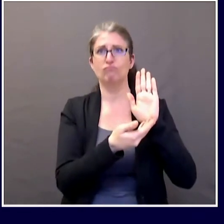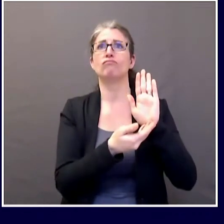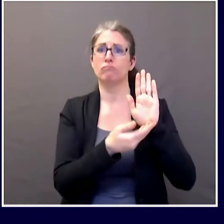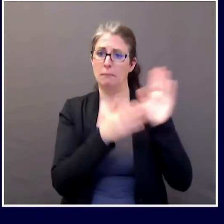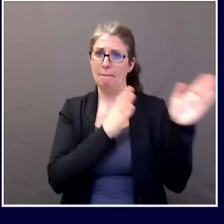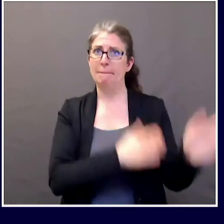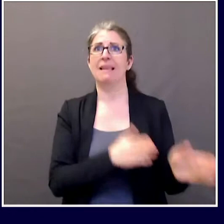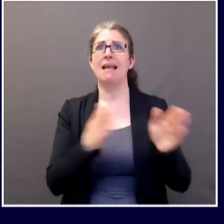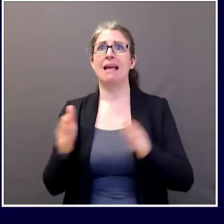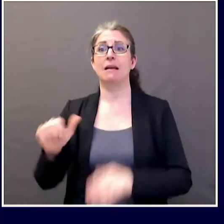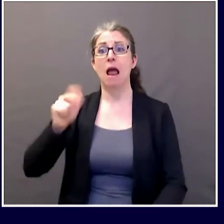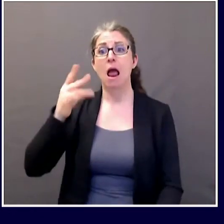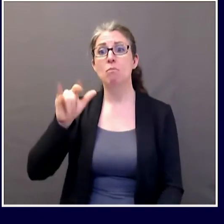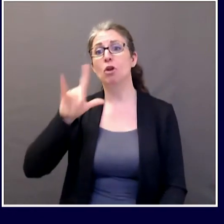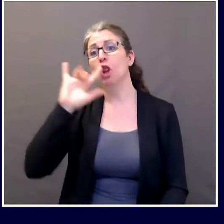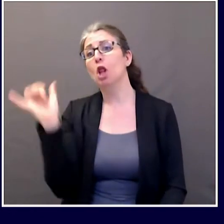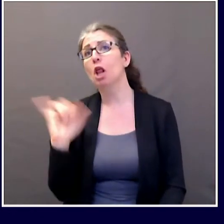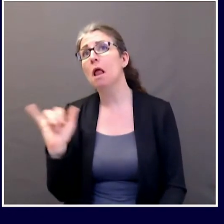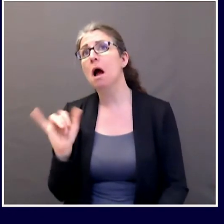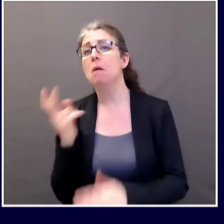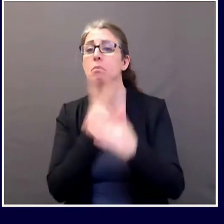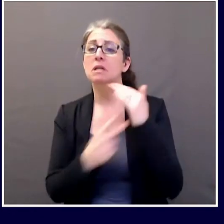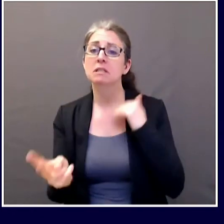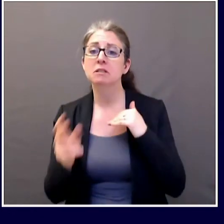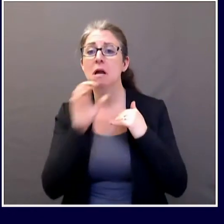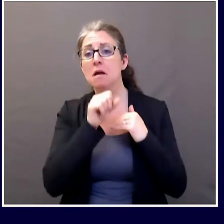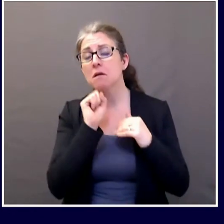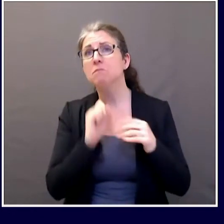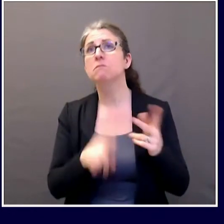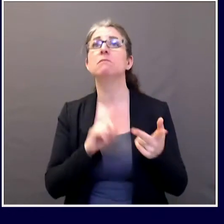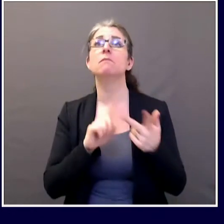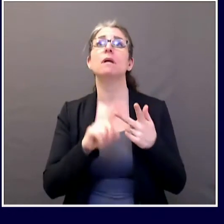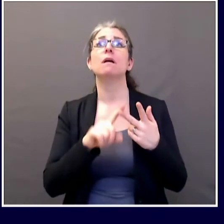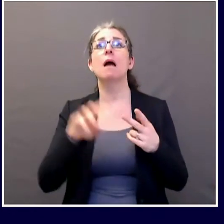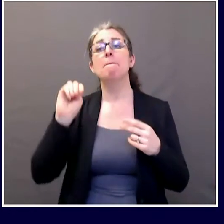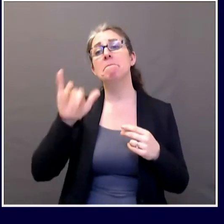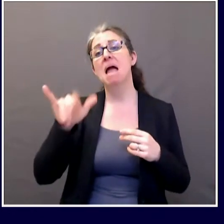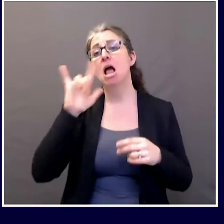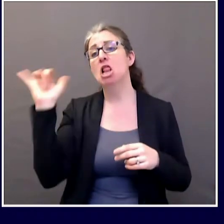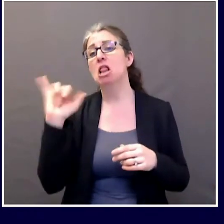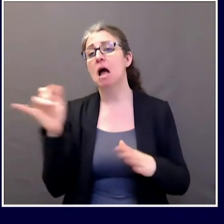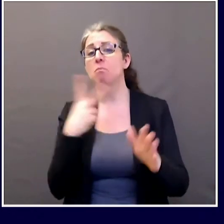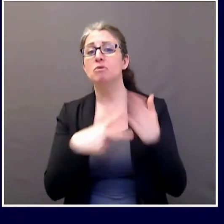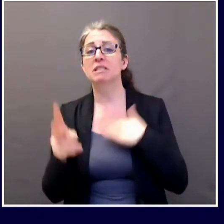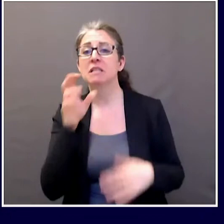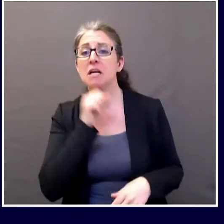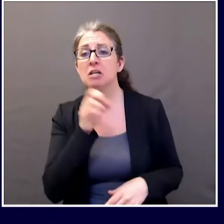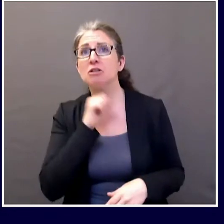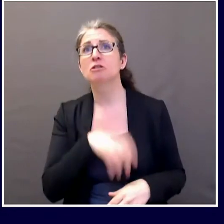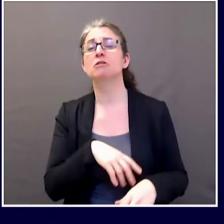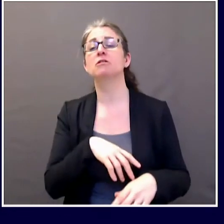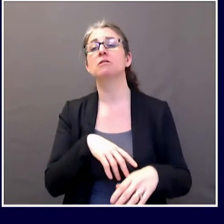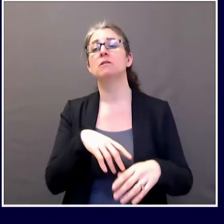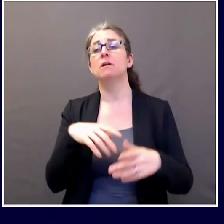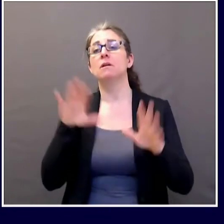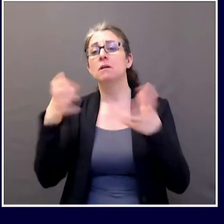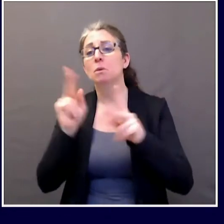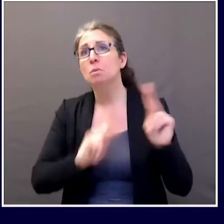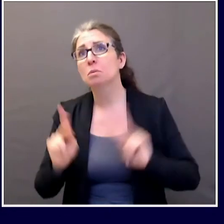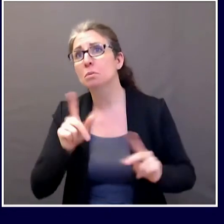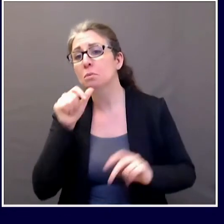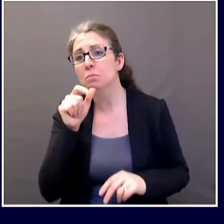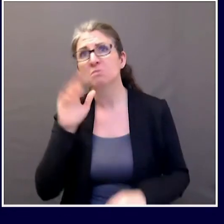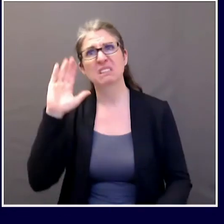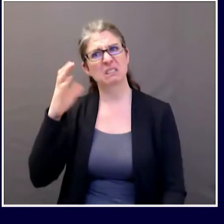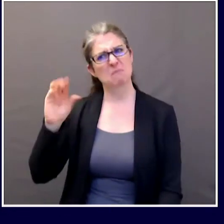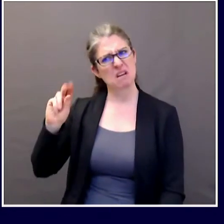age groups are going to be vaccinated. Massachusetts has very specific plans. And I know